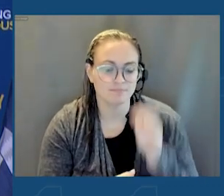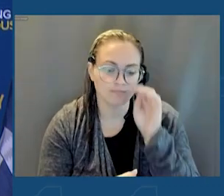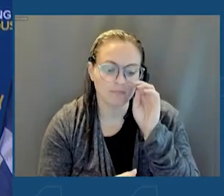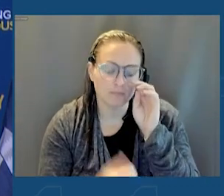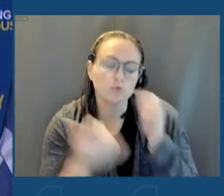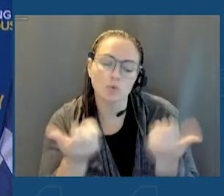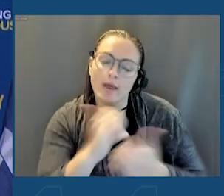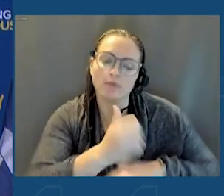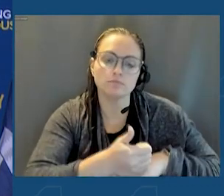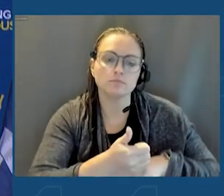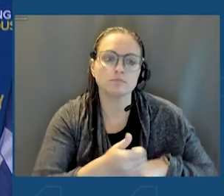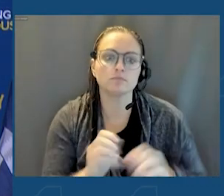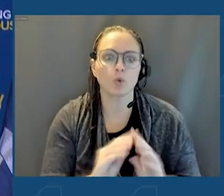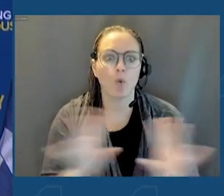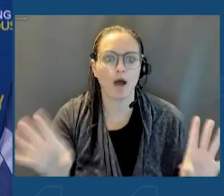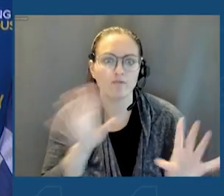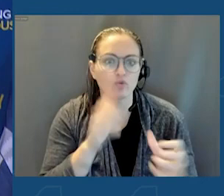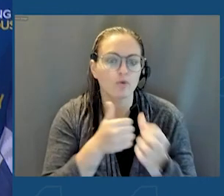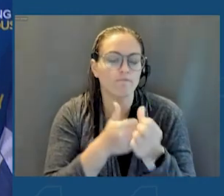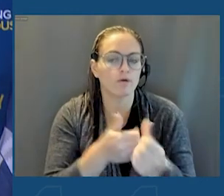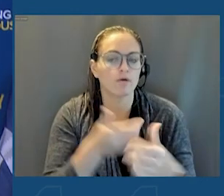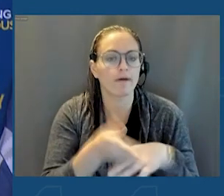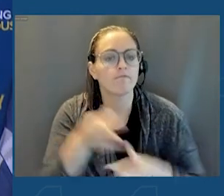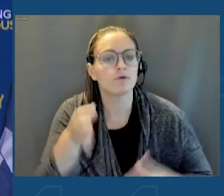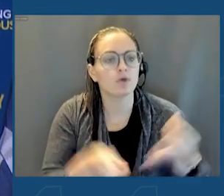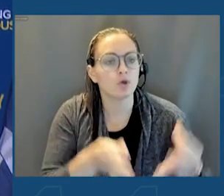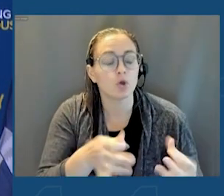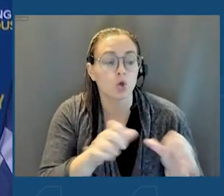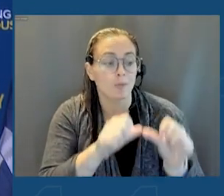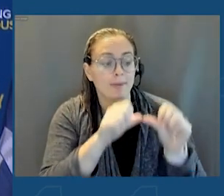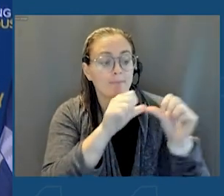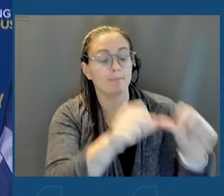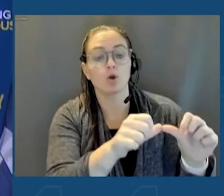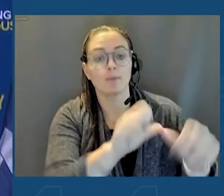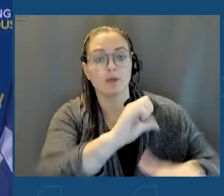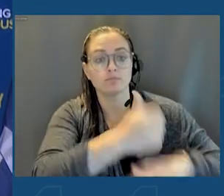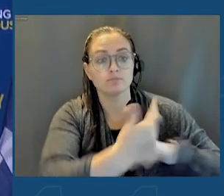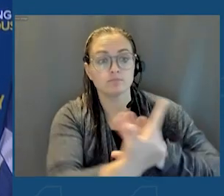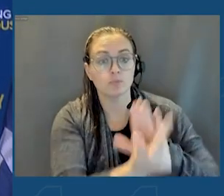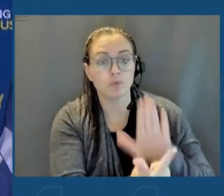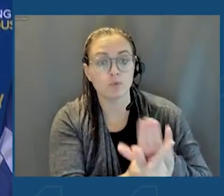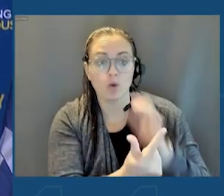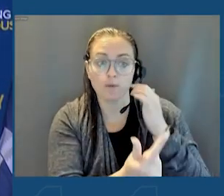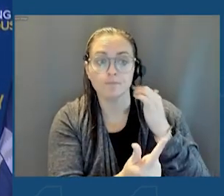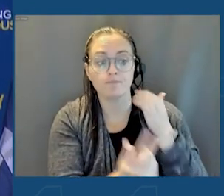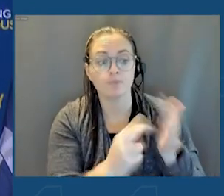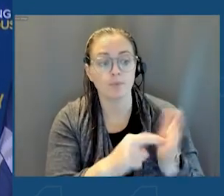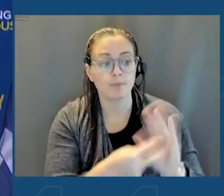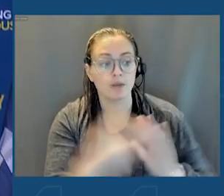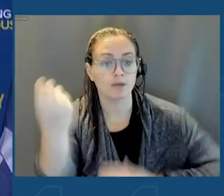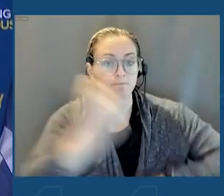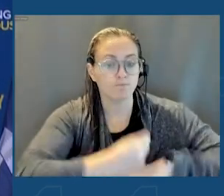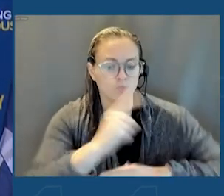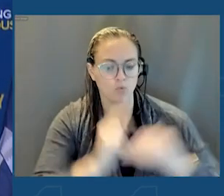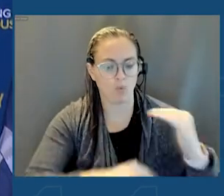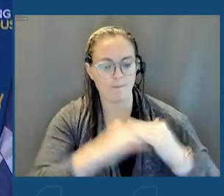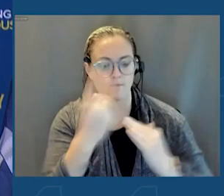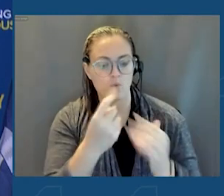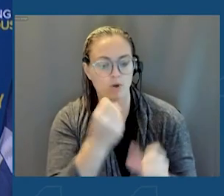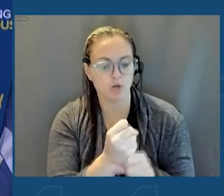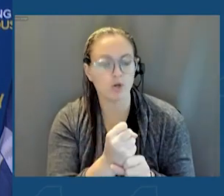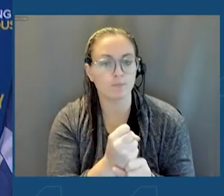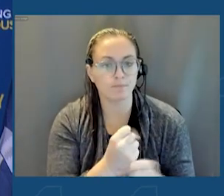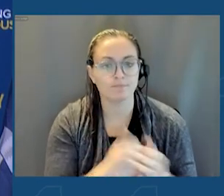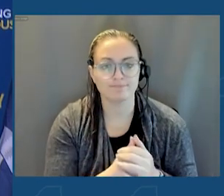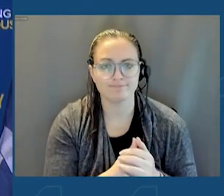So obviously this will be following a hearing, and there could be a permanent injunction padlocking the premises for up to 1 year. That ought to